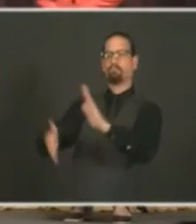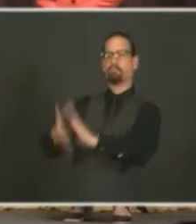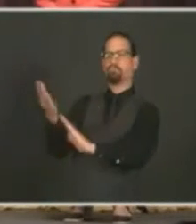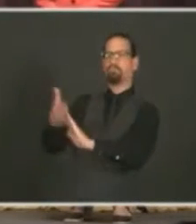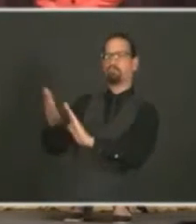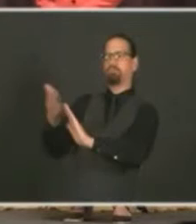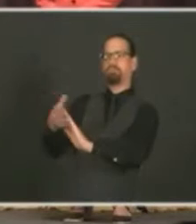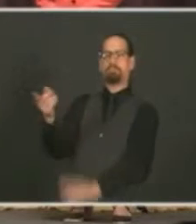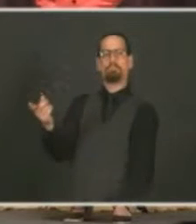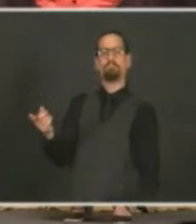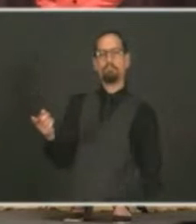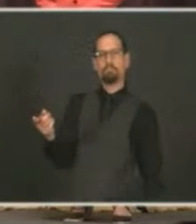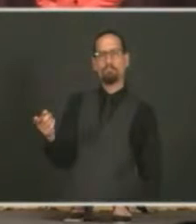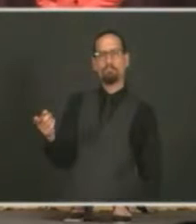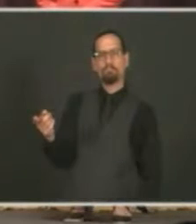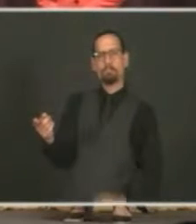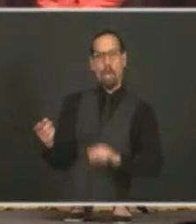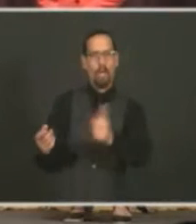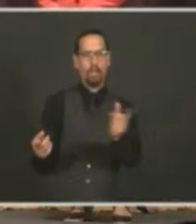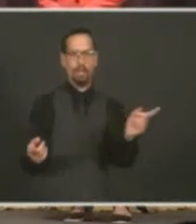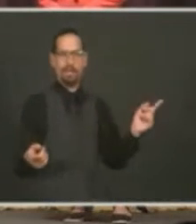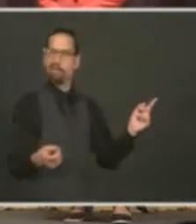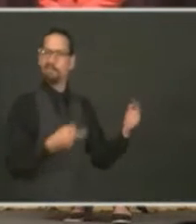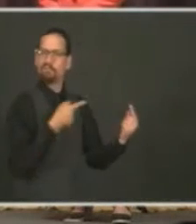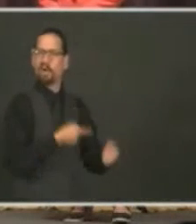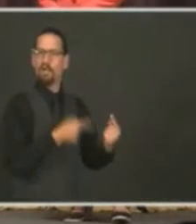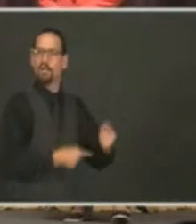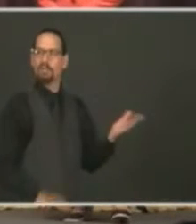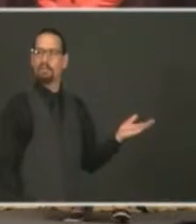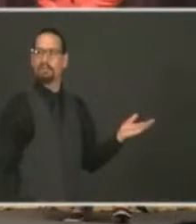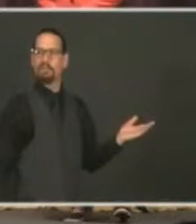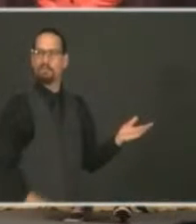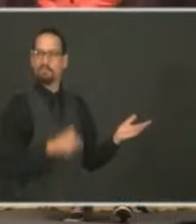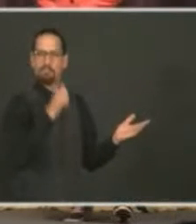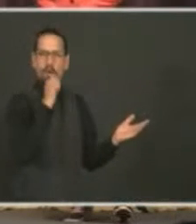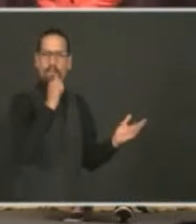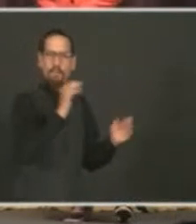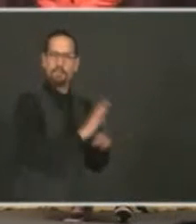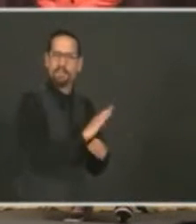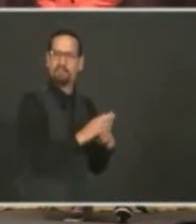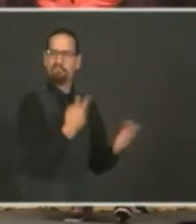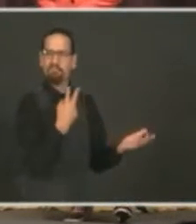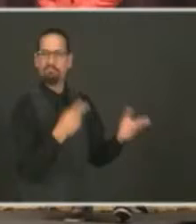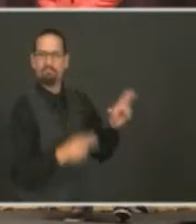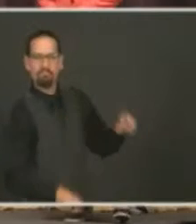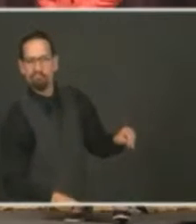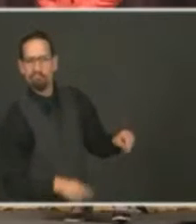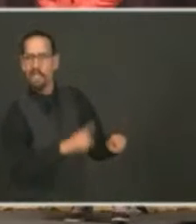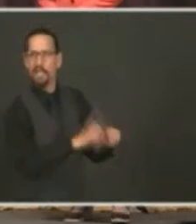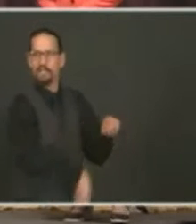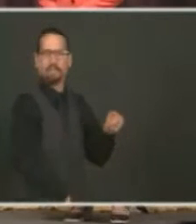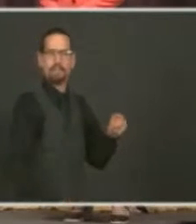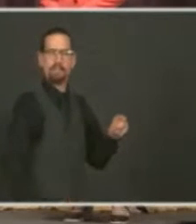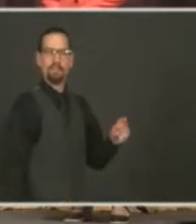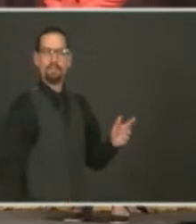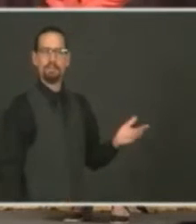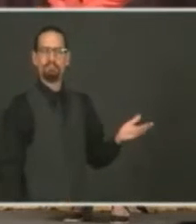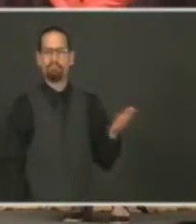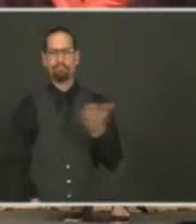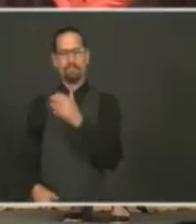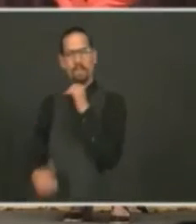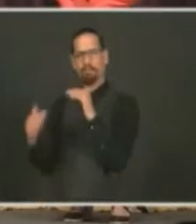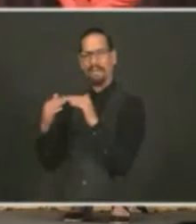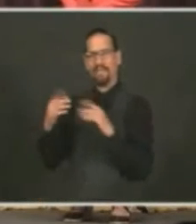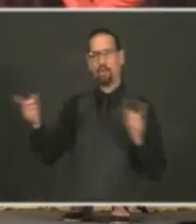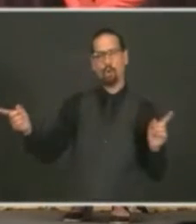are impossible to get if you're a private business. And one only needs to see the sort of destruction in restaurants and